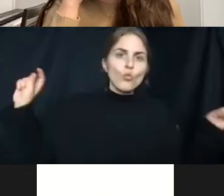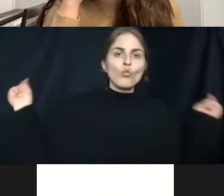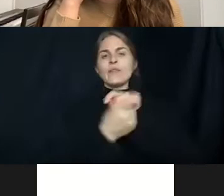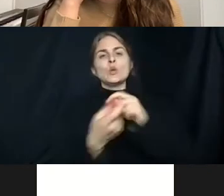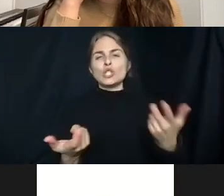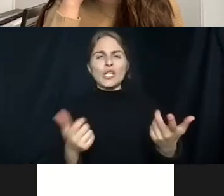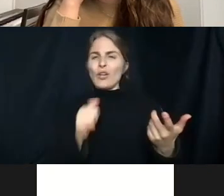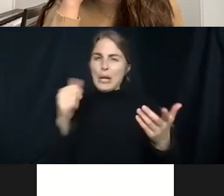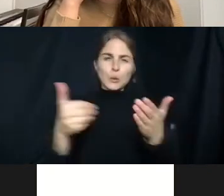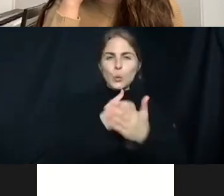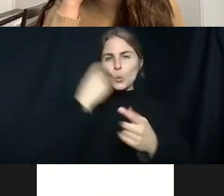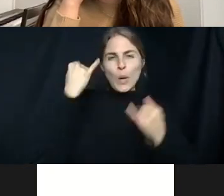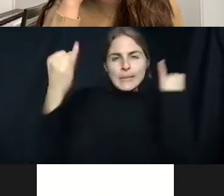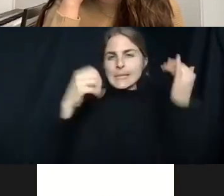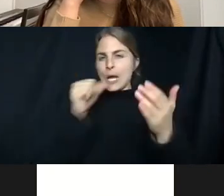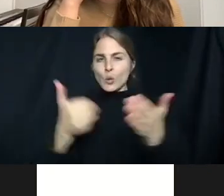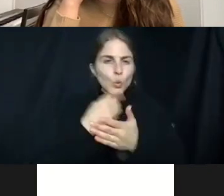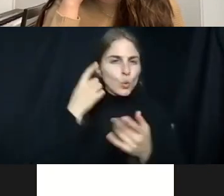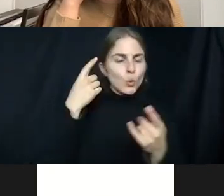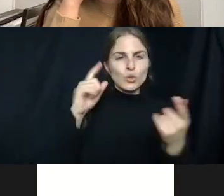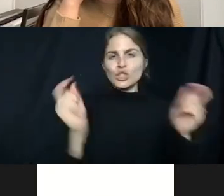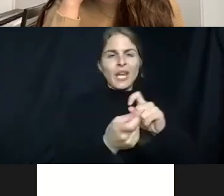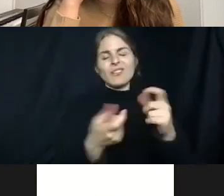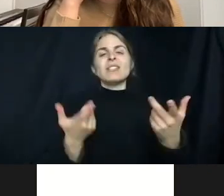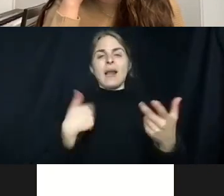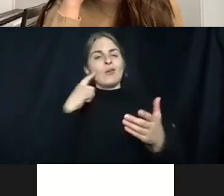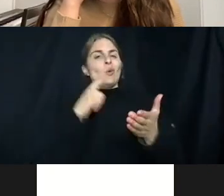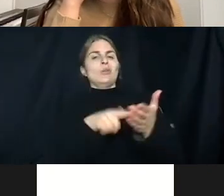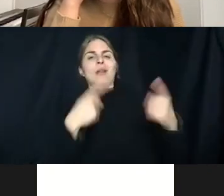And I see that same kind of issue show up in food justice spaces in particular.